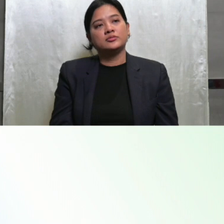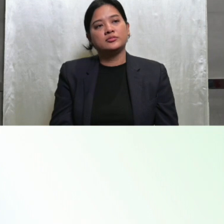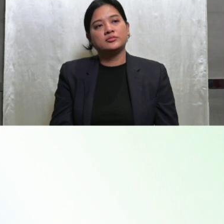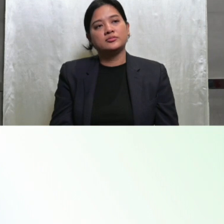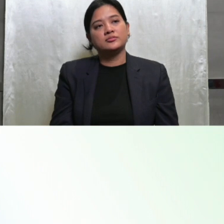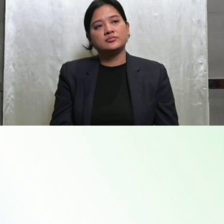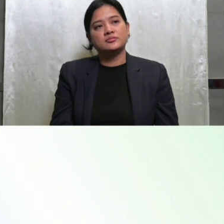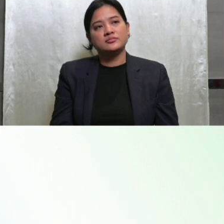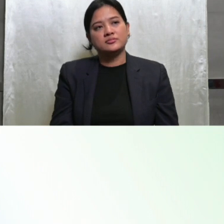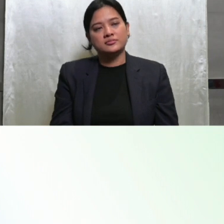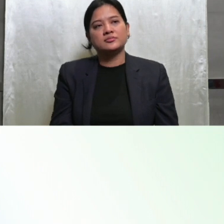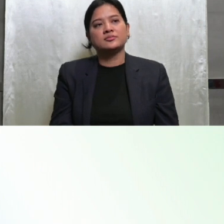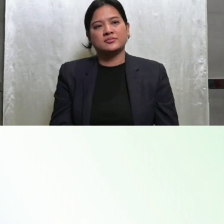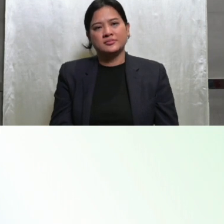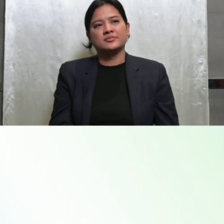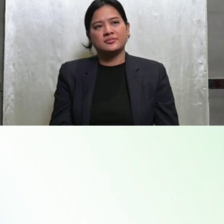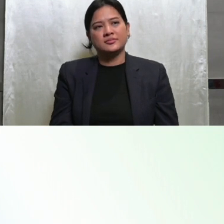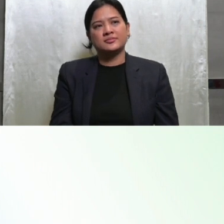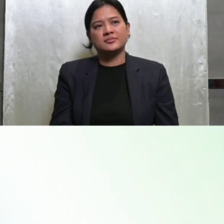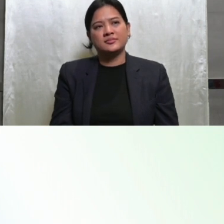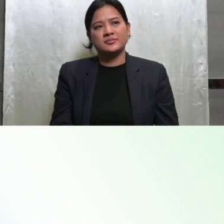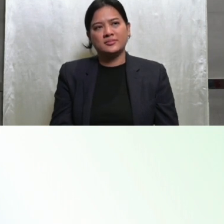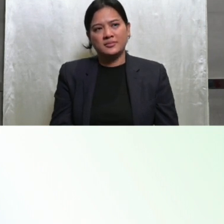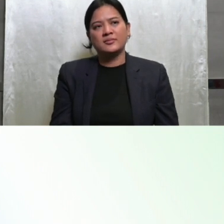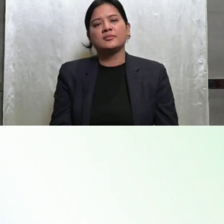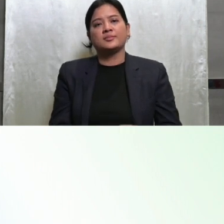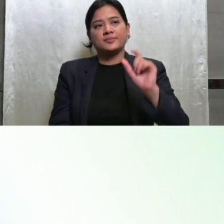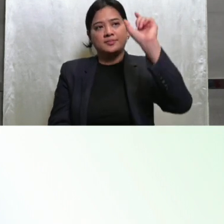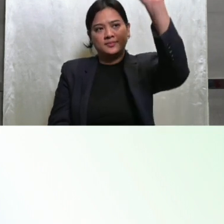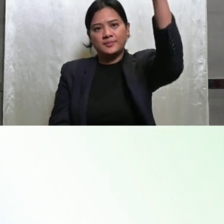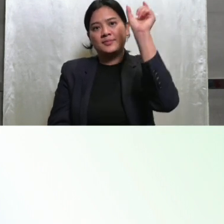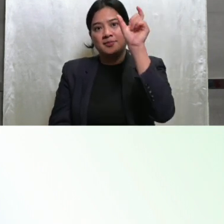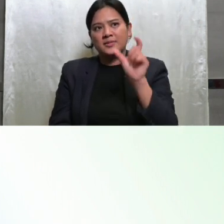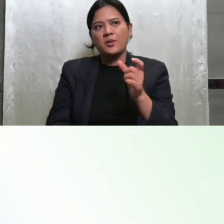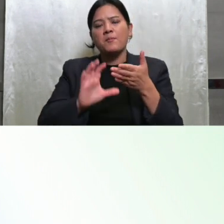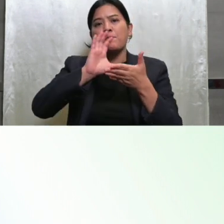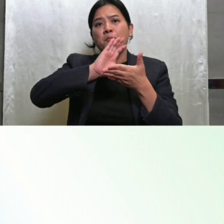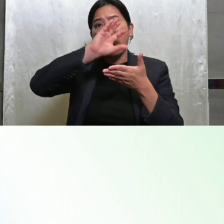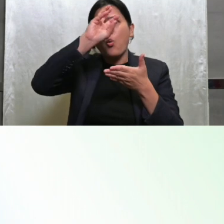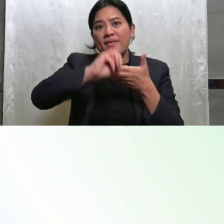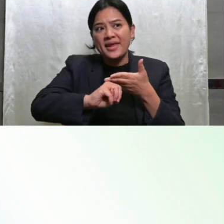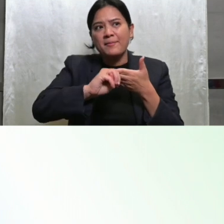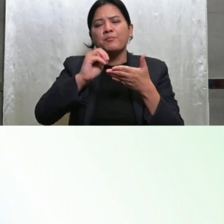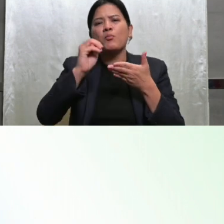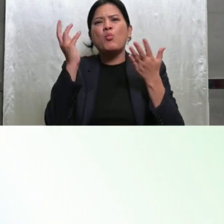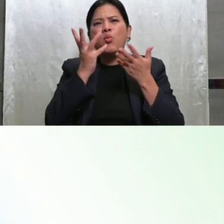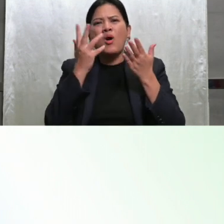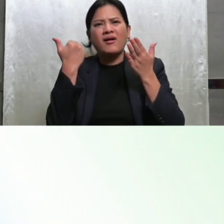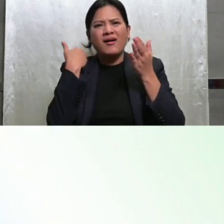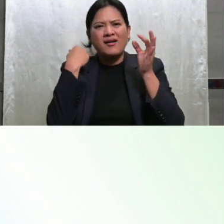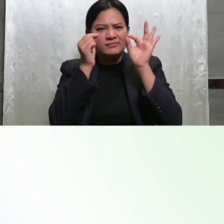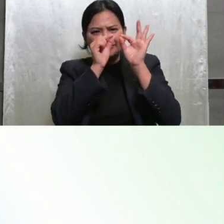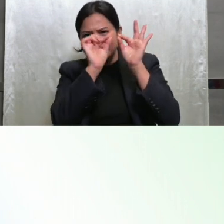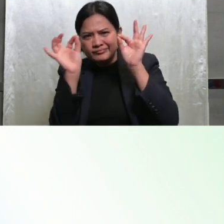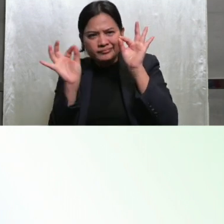lesson exemplars, or like lesson plans, but they're electronic, right? So these